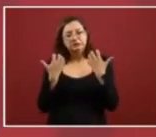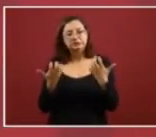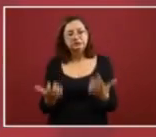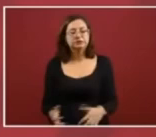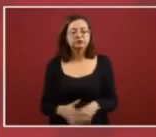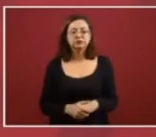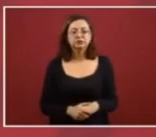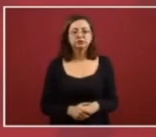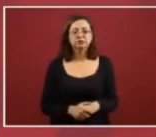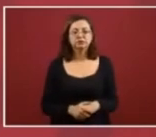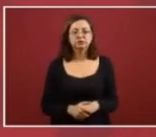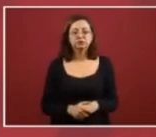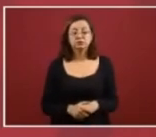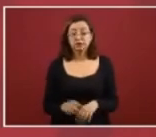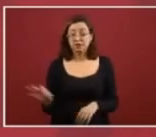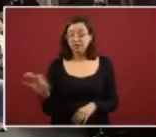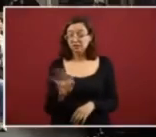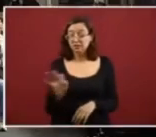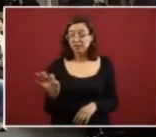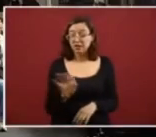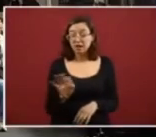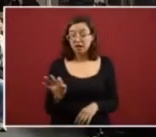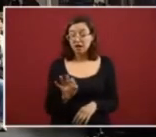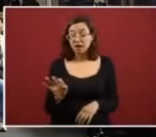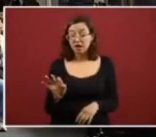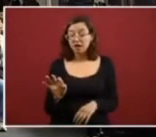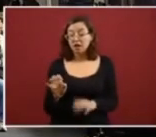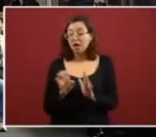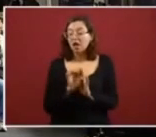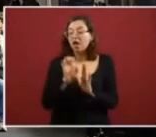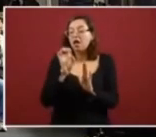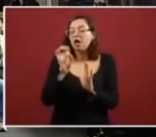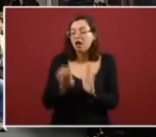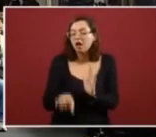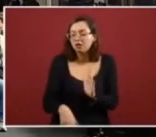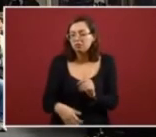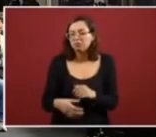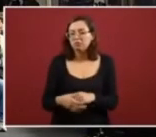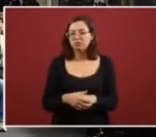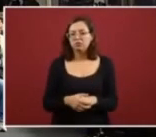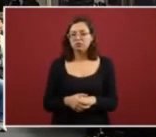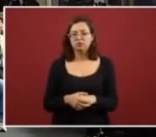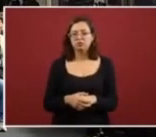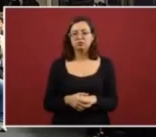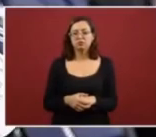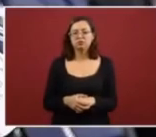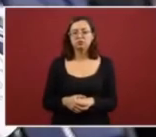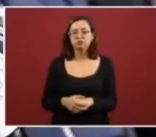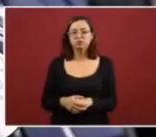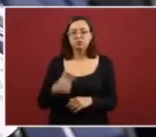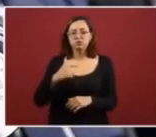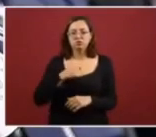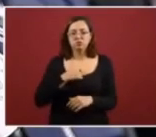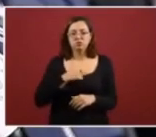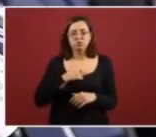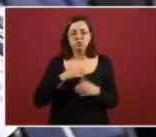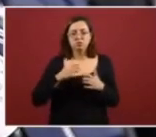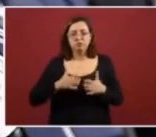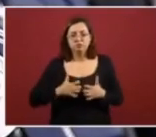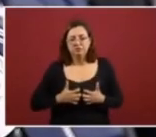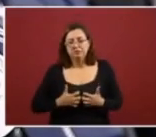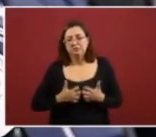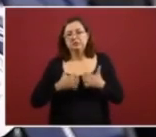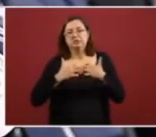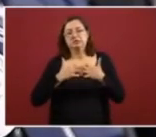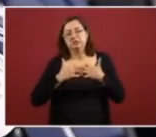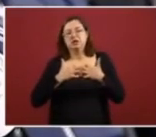de televisión, in the television reports los cuestionamientos al gobierno, the questioning of no, the government, no